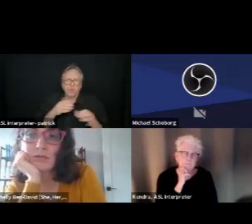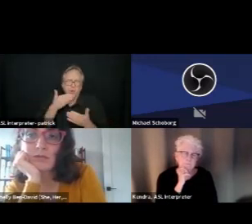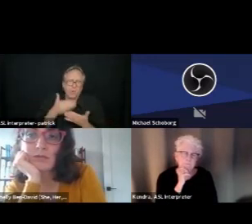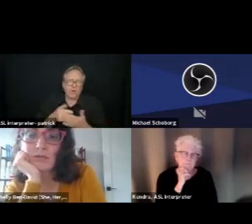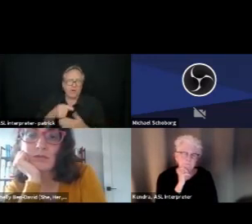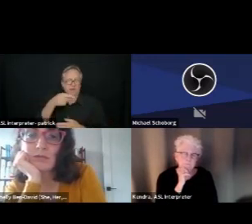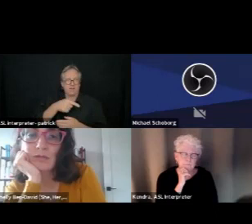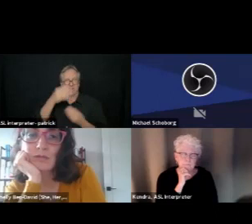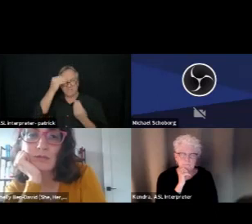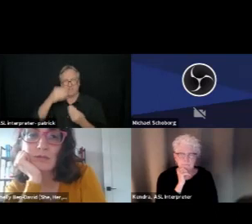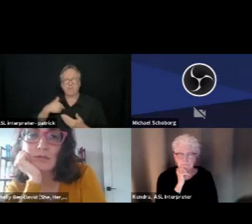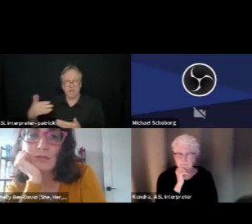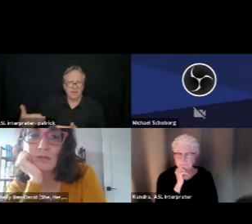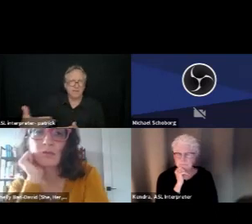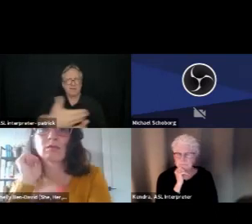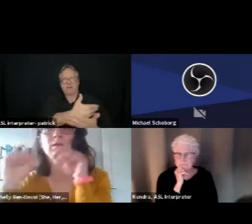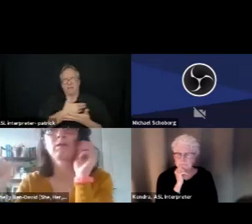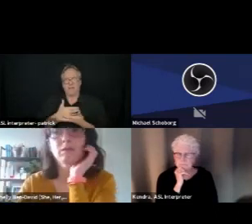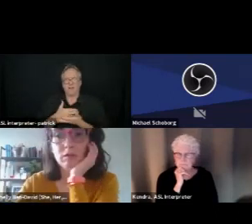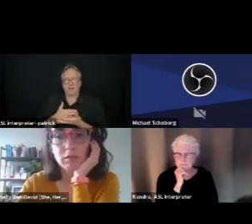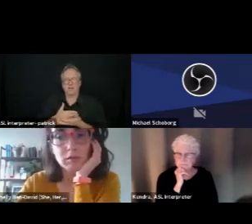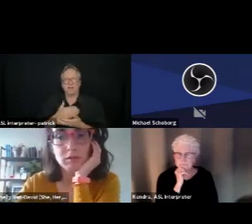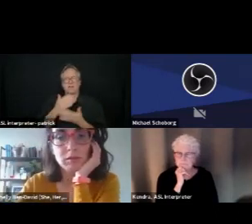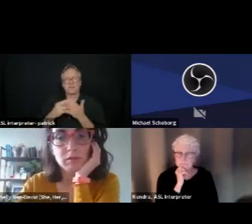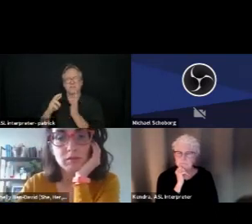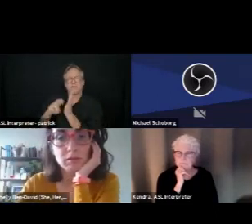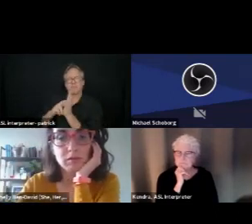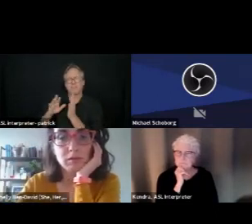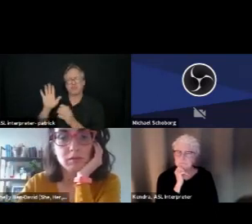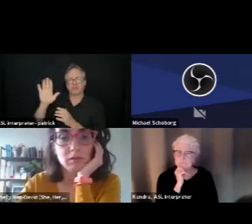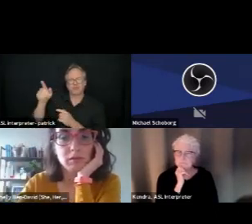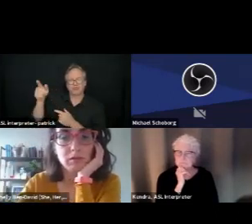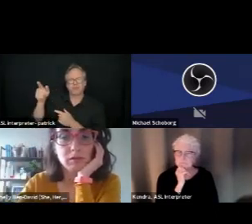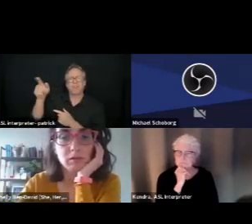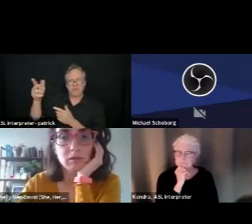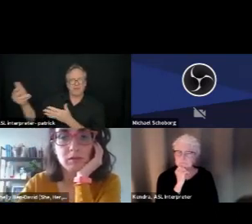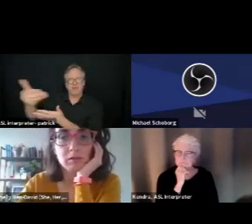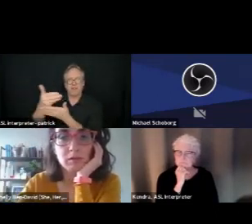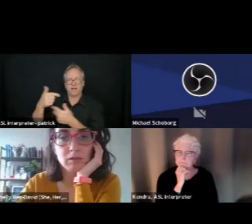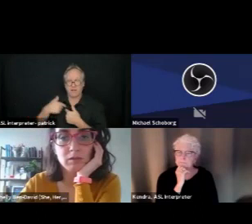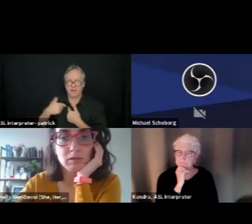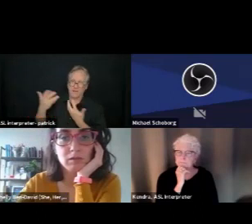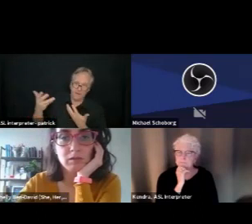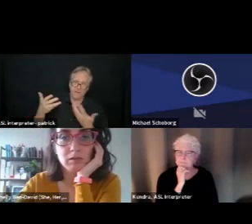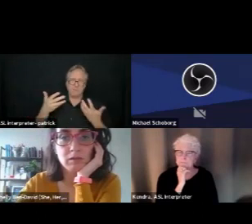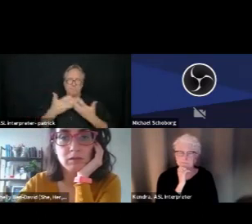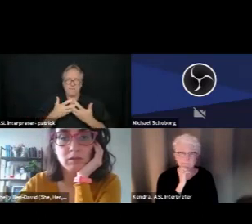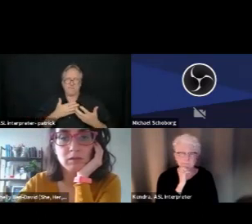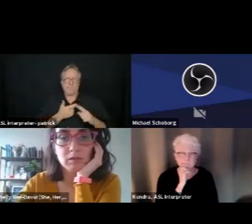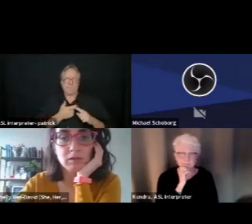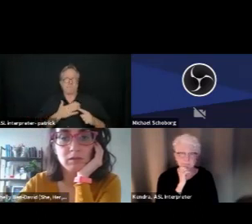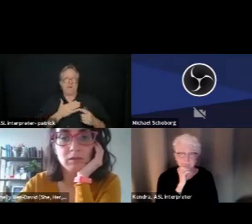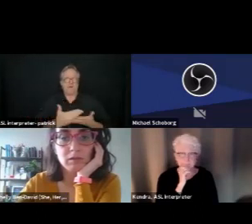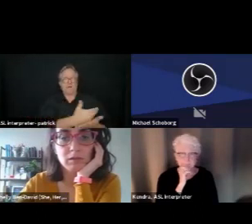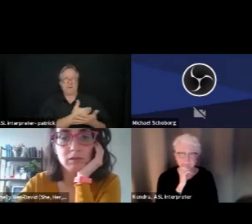that I collected. So this is data that some researchers at the service had collected, and I was able to match the data that I collected from